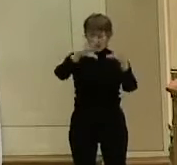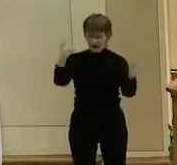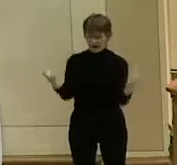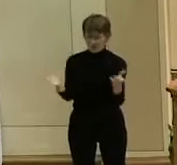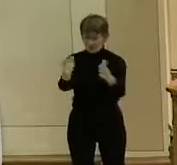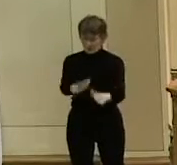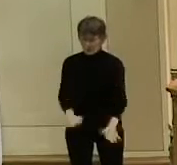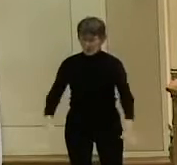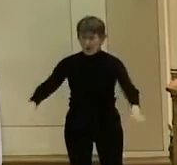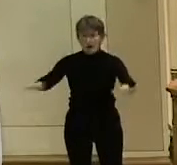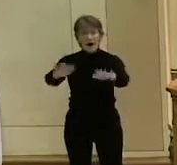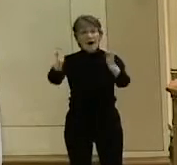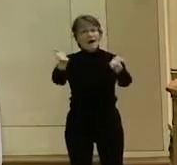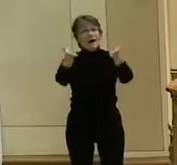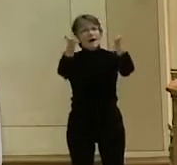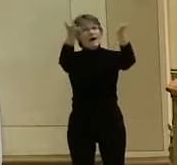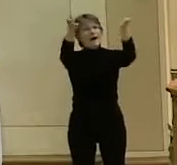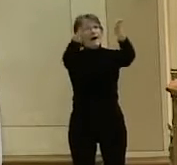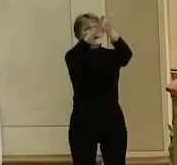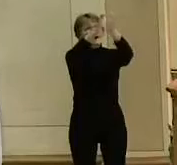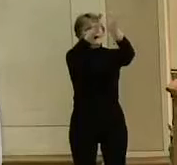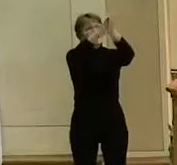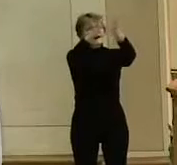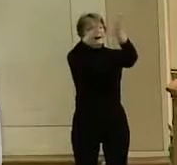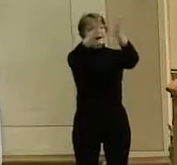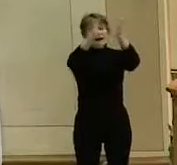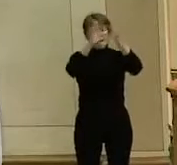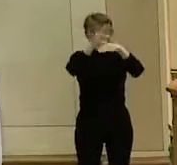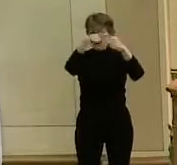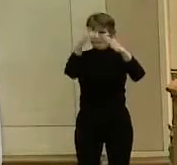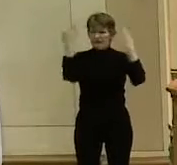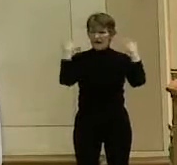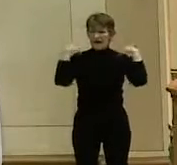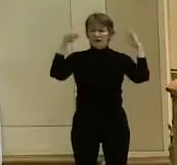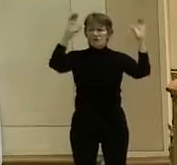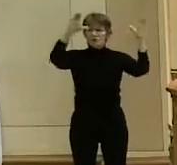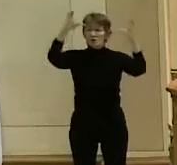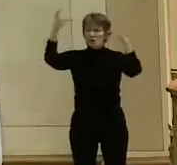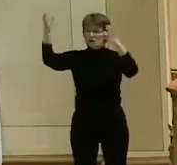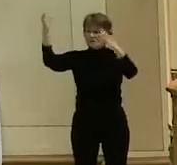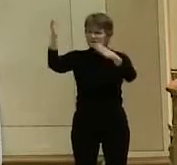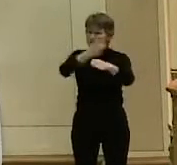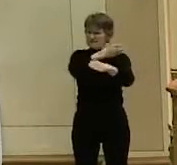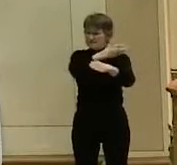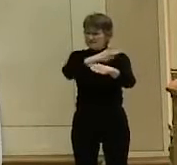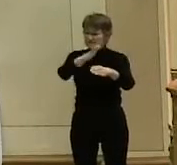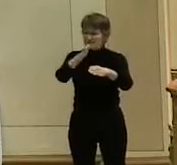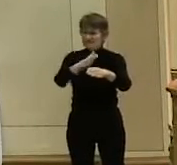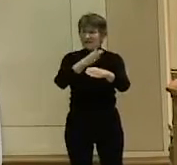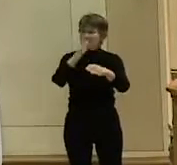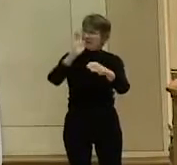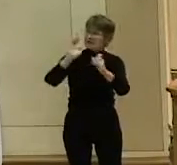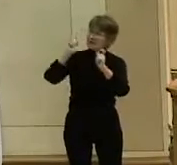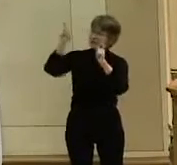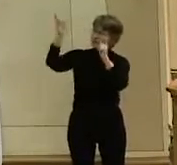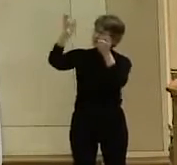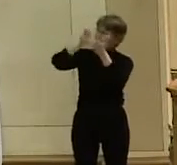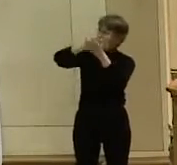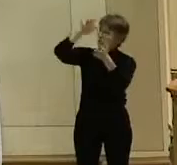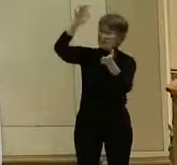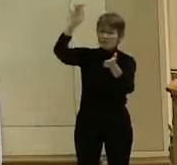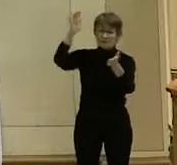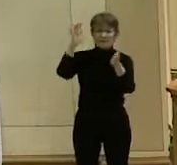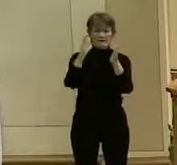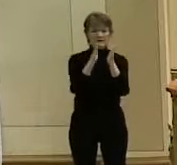praise, and even the heavenly powers with the angelic hosts sing together the unending hymn of your glory as they